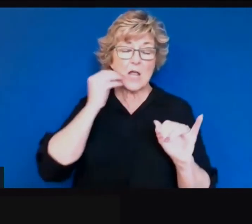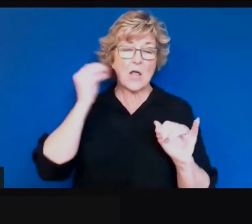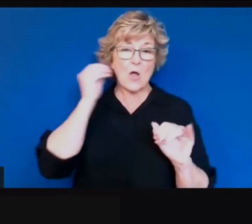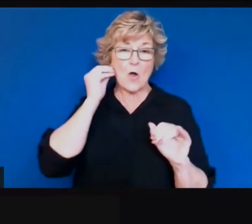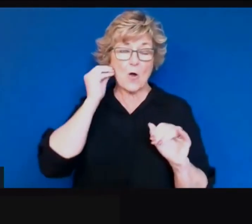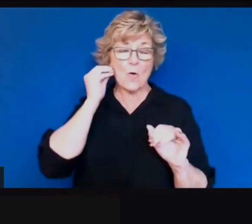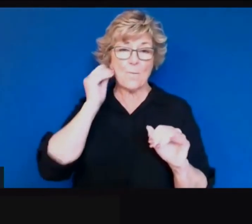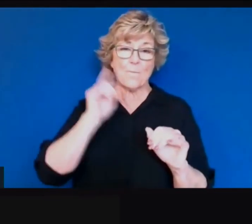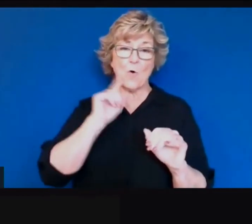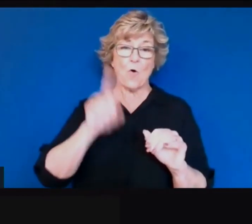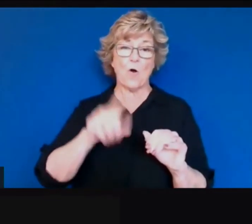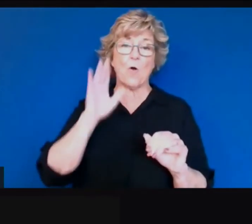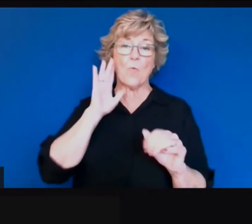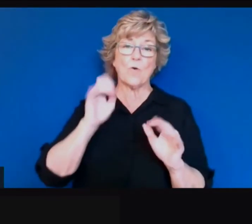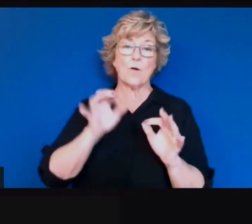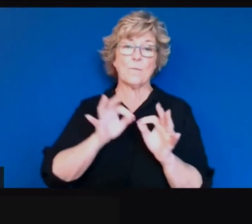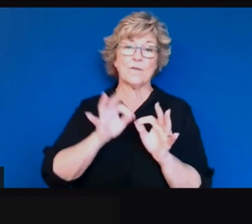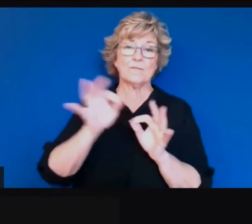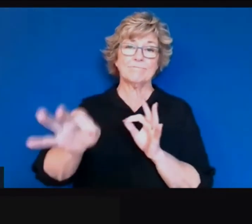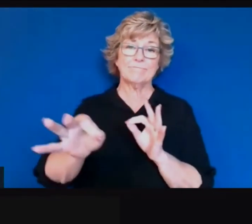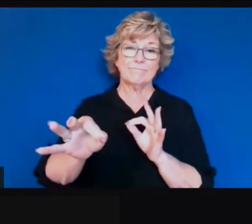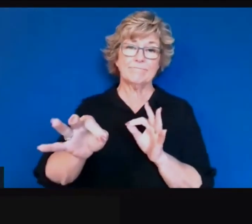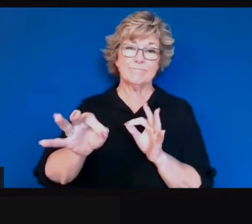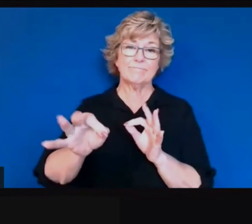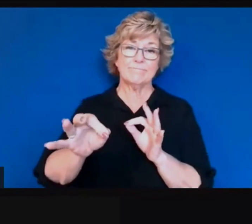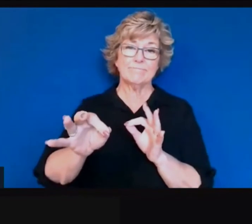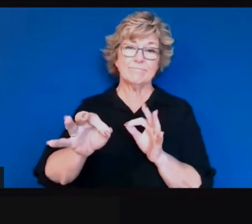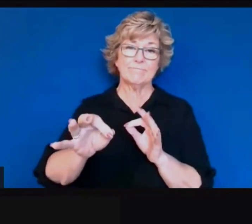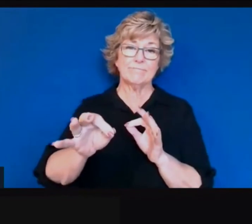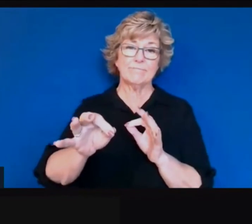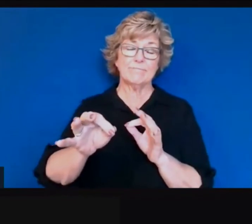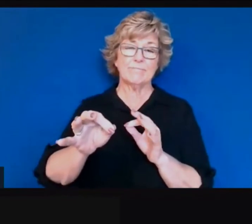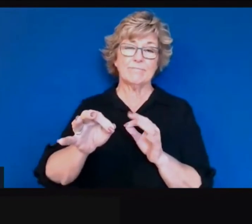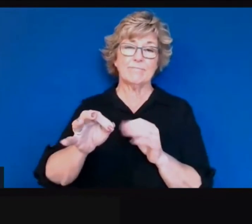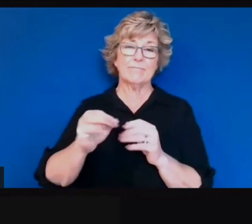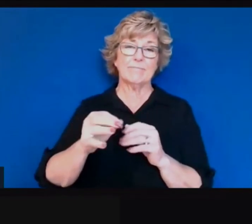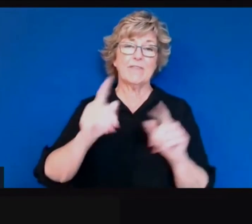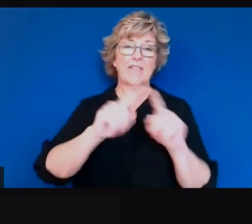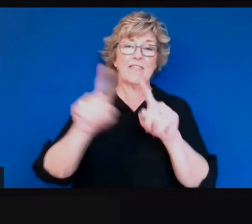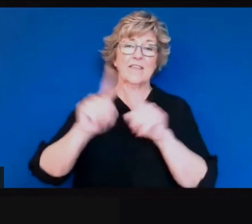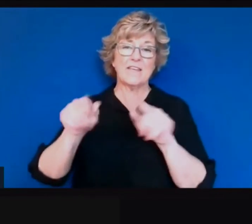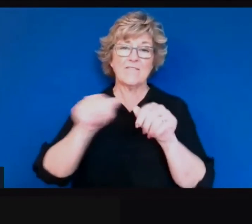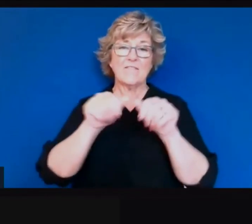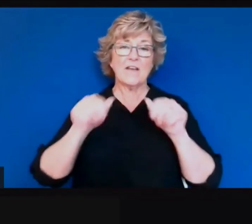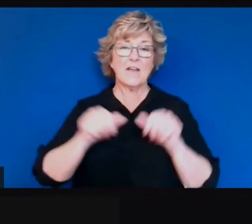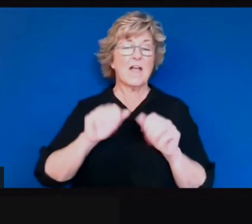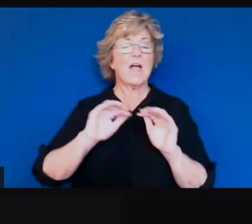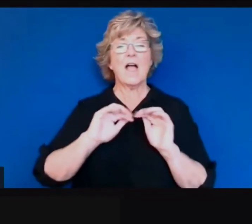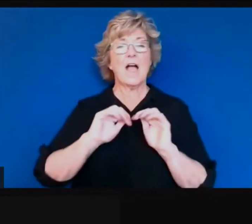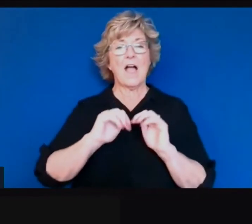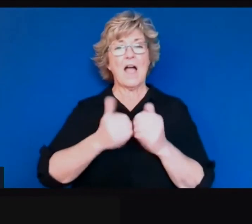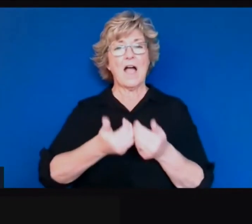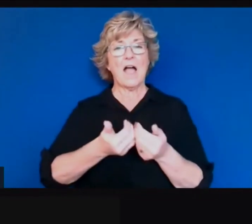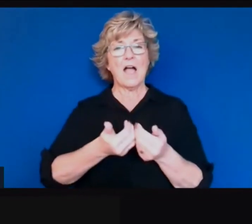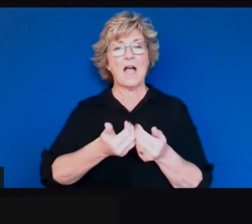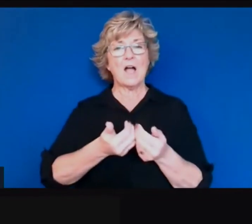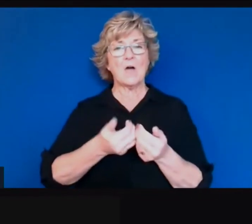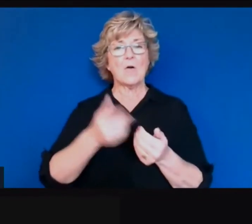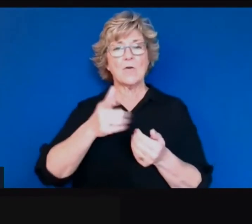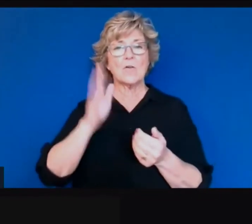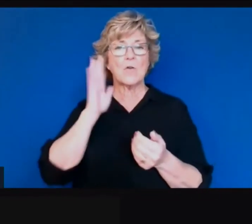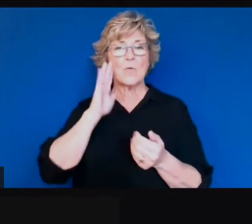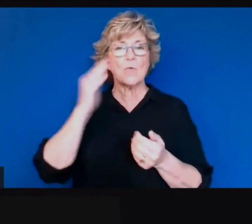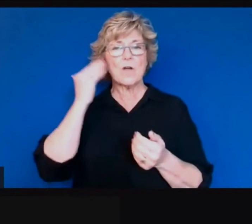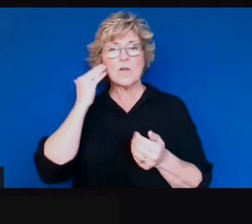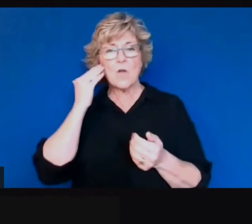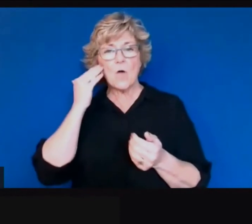be extended beyond the current times in the various regions. How's that going to roll out in terms of how people are going to know when